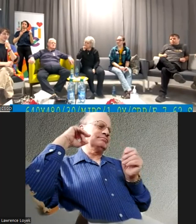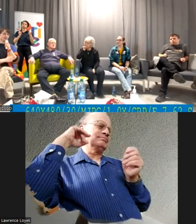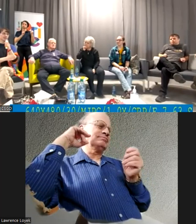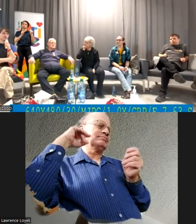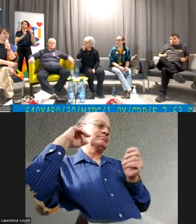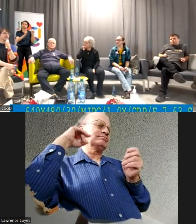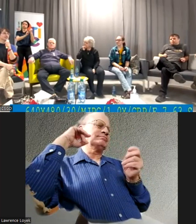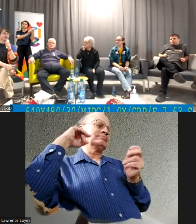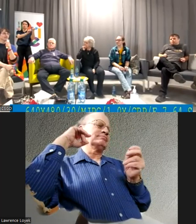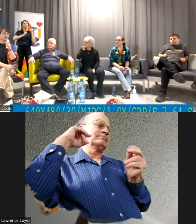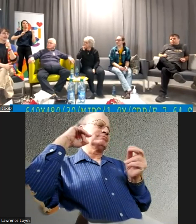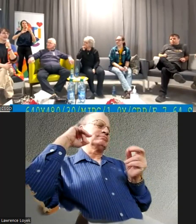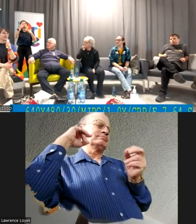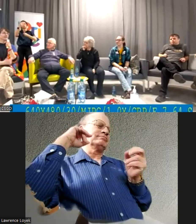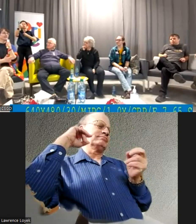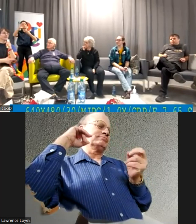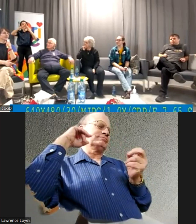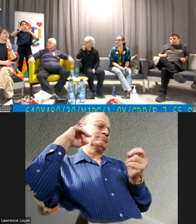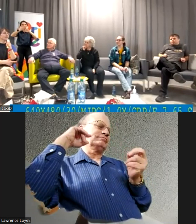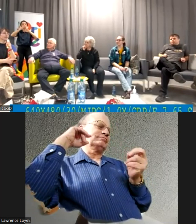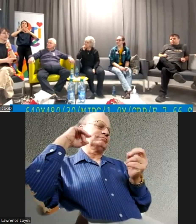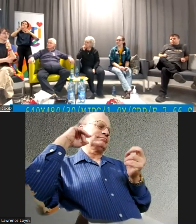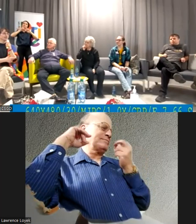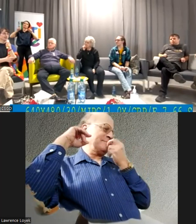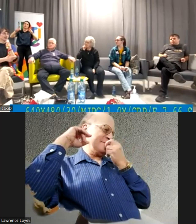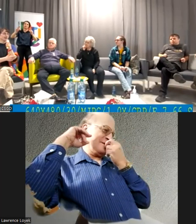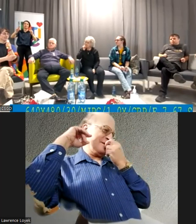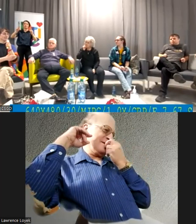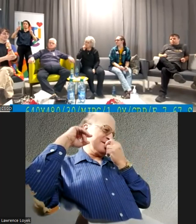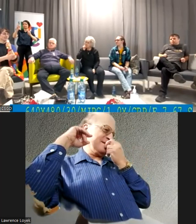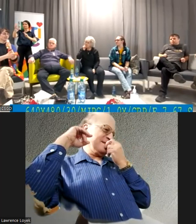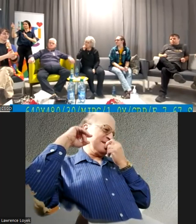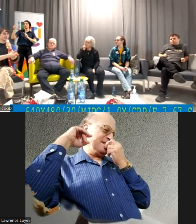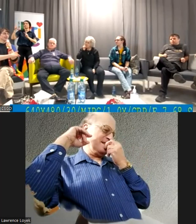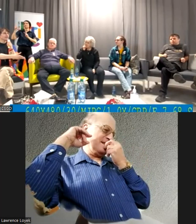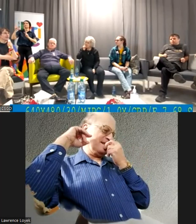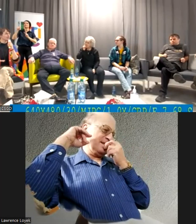your community, trust yourself, and give yourself the